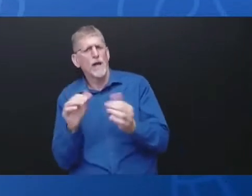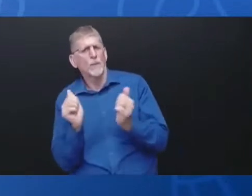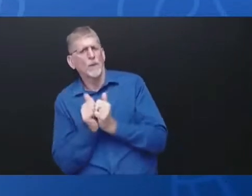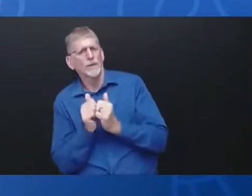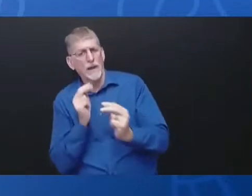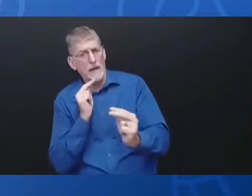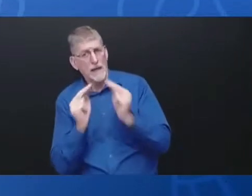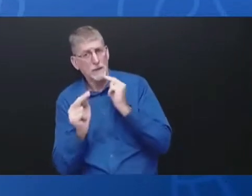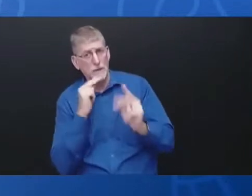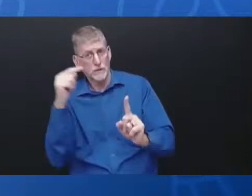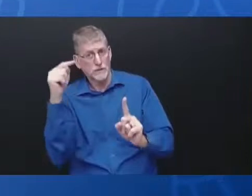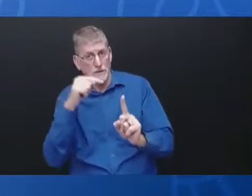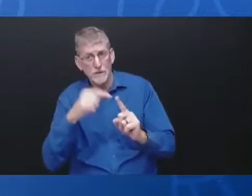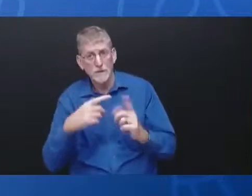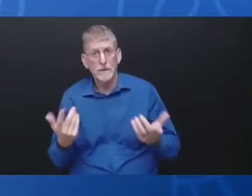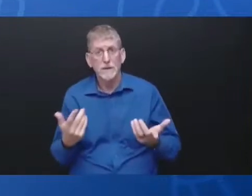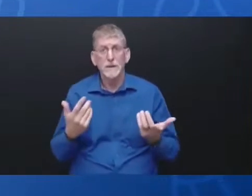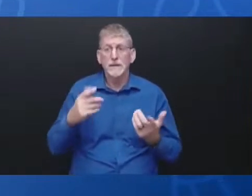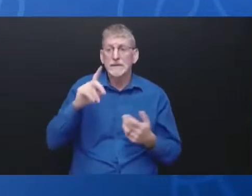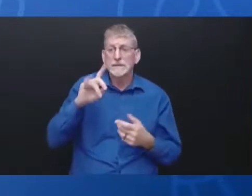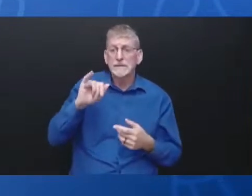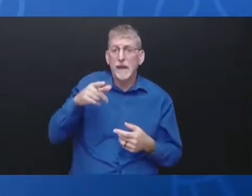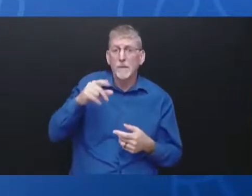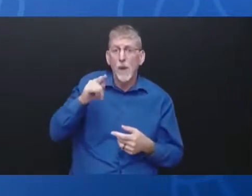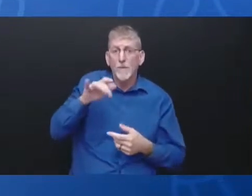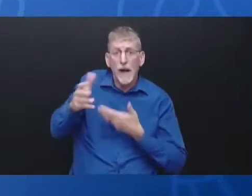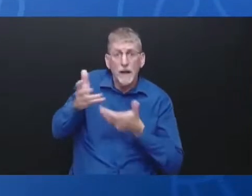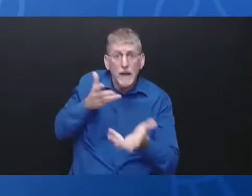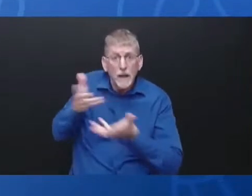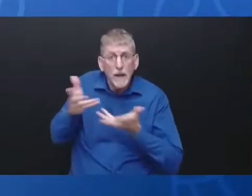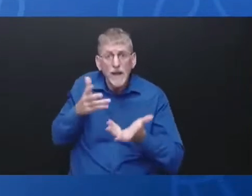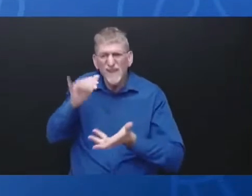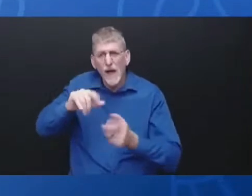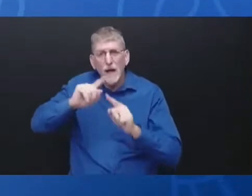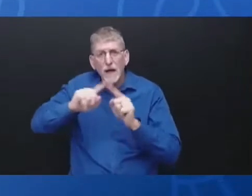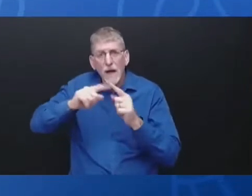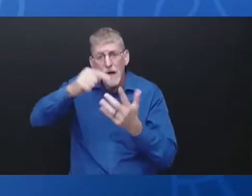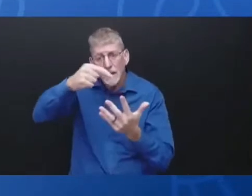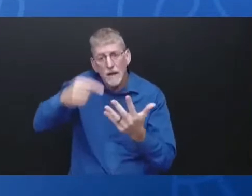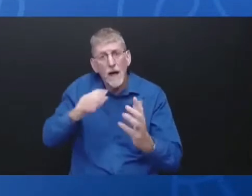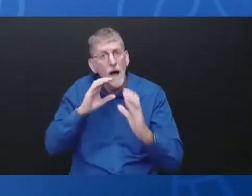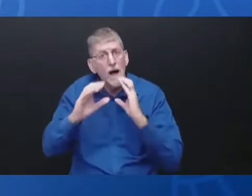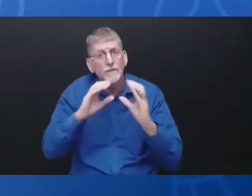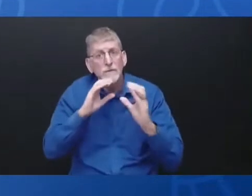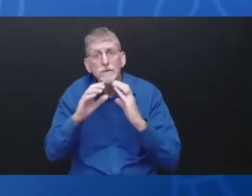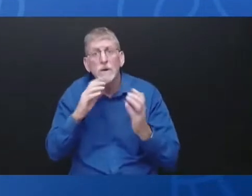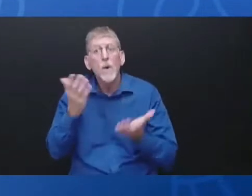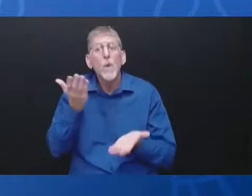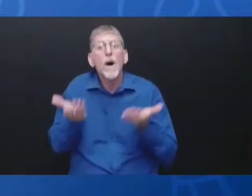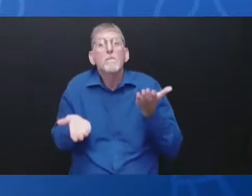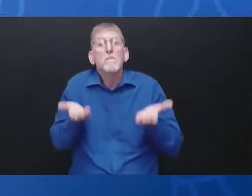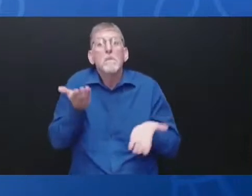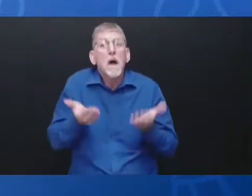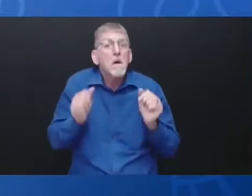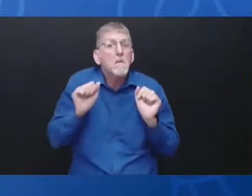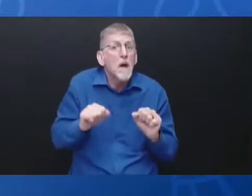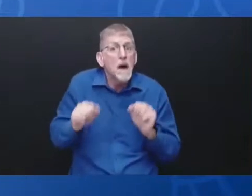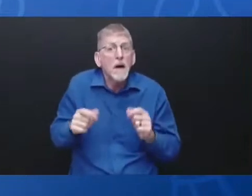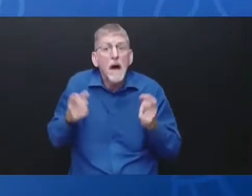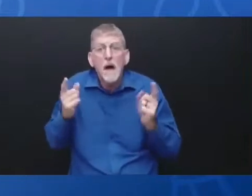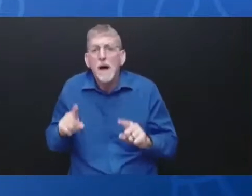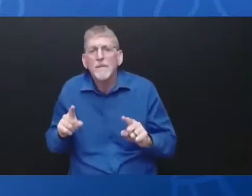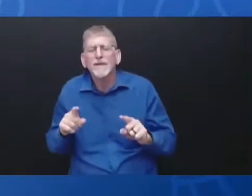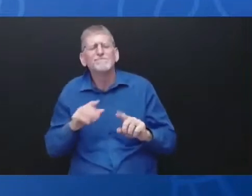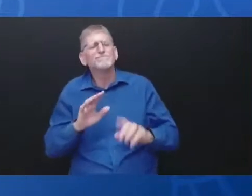and the conversations that those involve and what might happen, I don't want to presume here